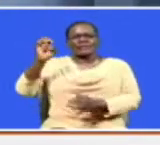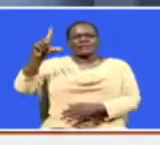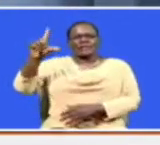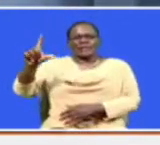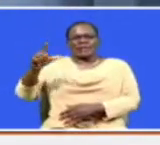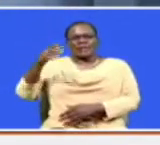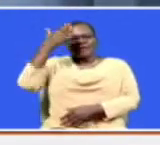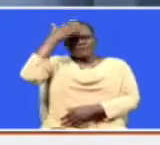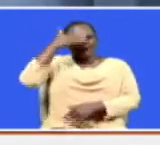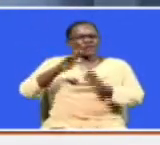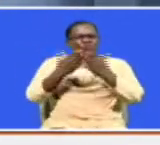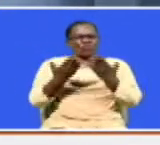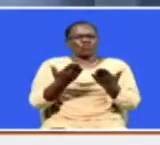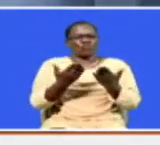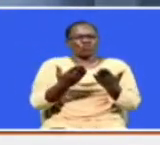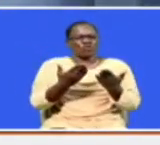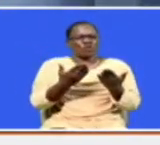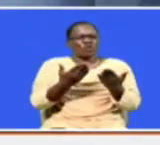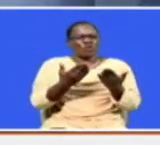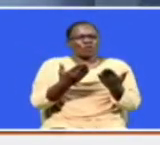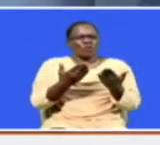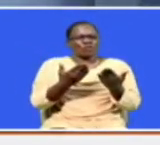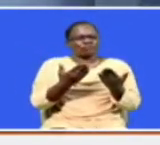Unlike Facebook, and